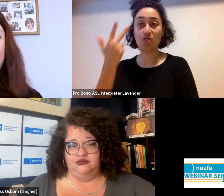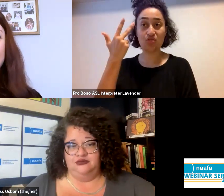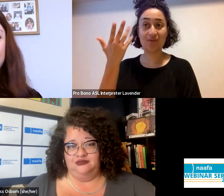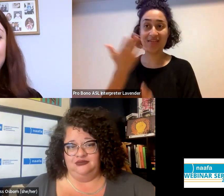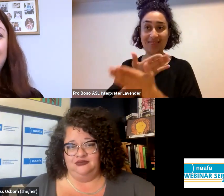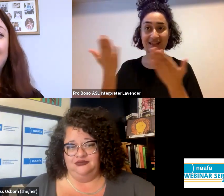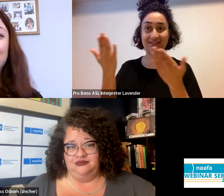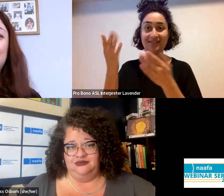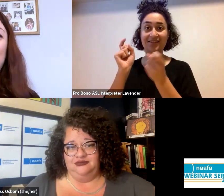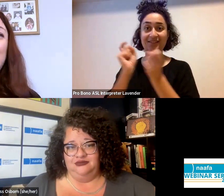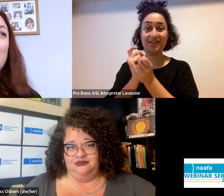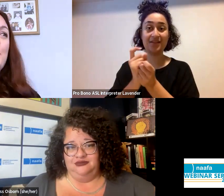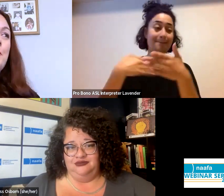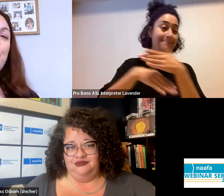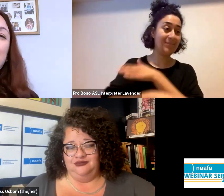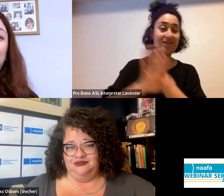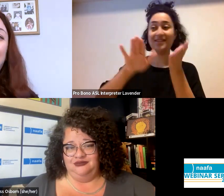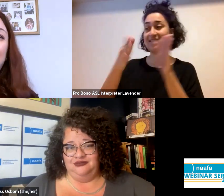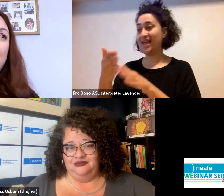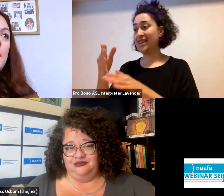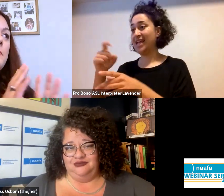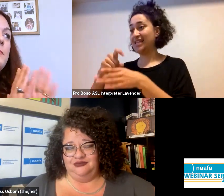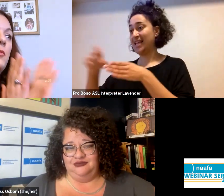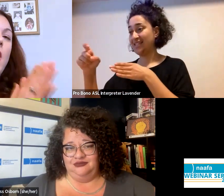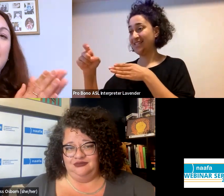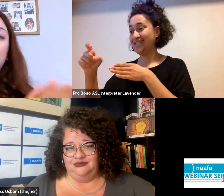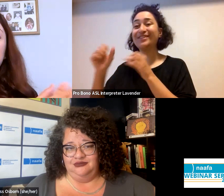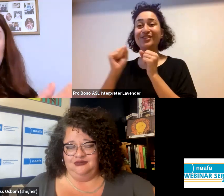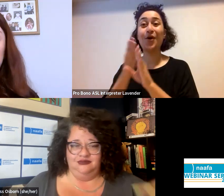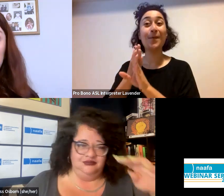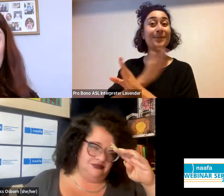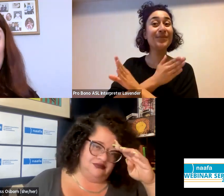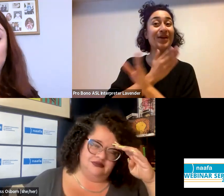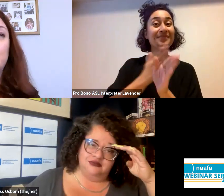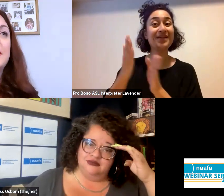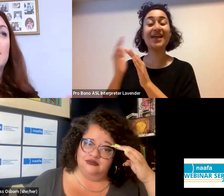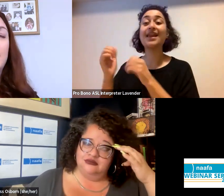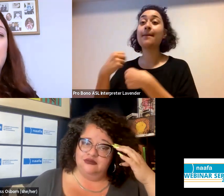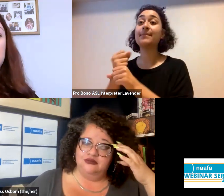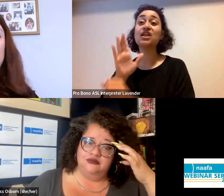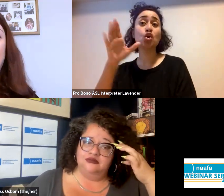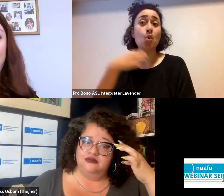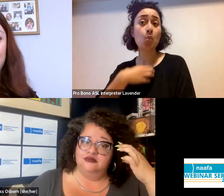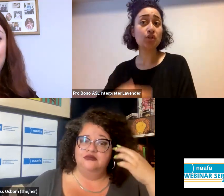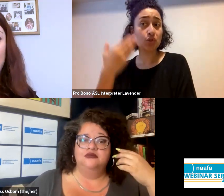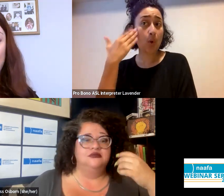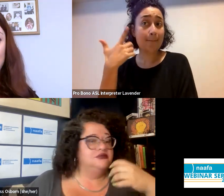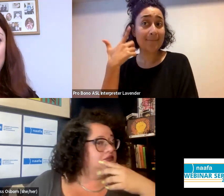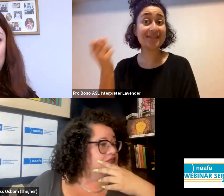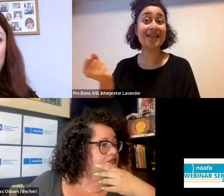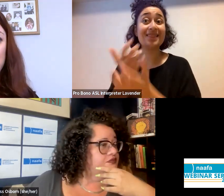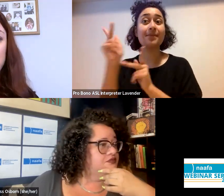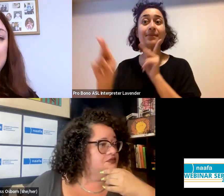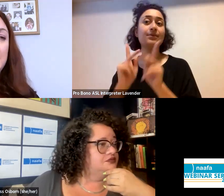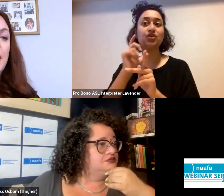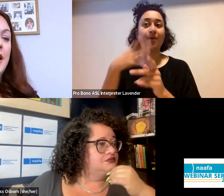and taxes. So pre-planning, one, it makes your wishes known, because a lot of people don't like having that